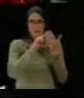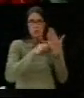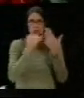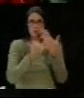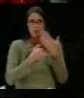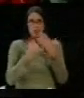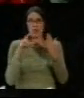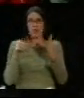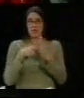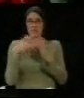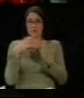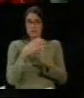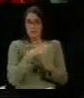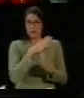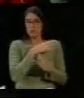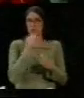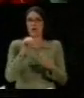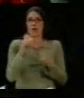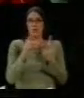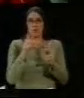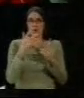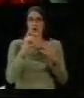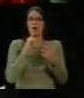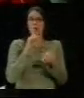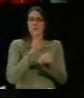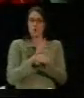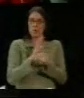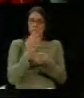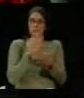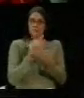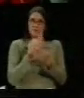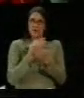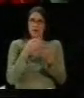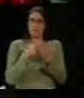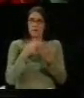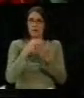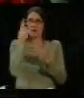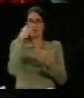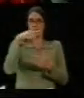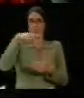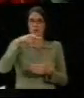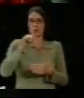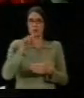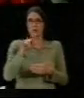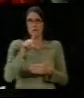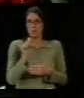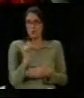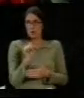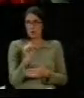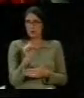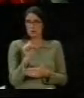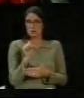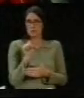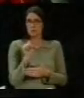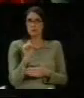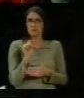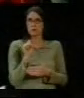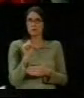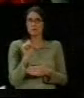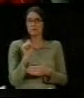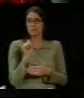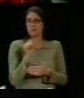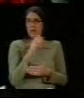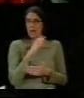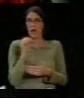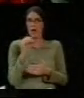has promised to fund money for parks up to this extent, and this is